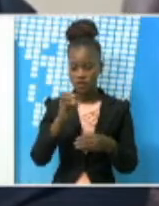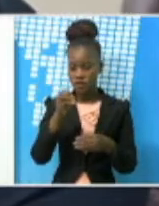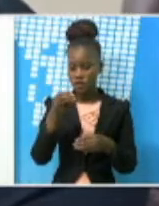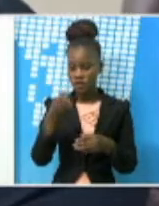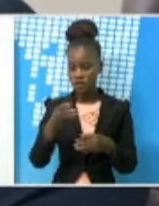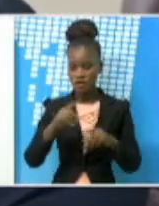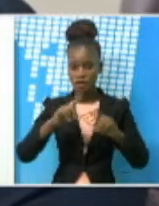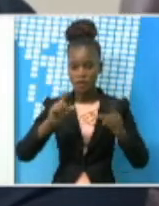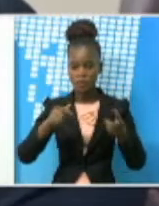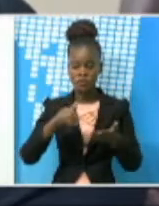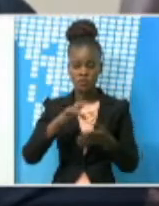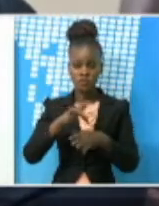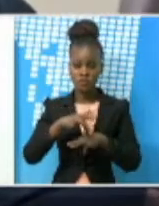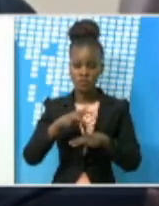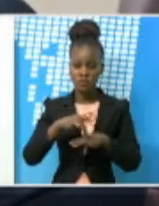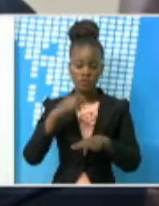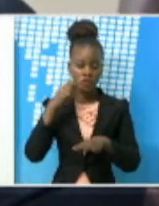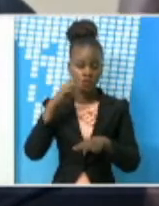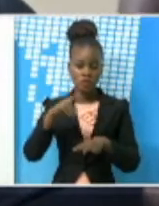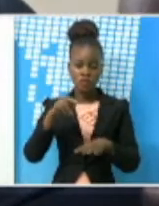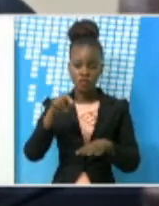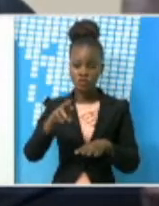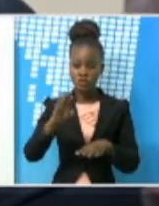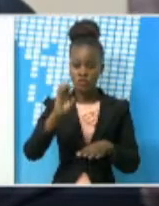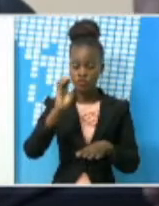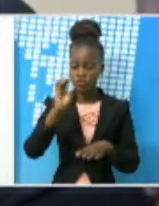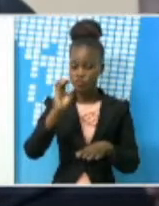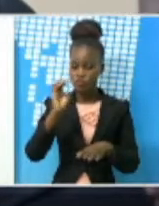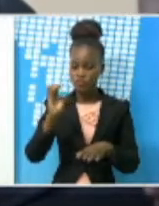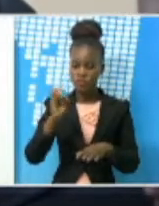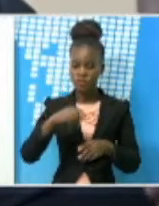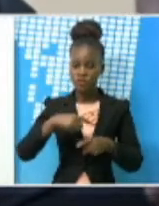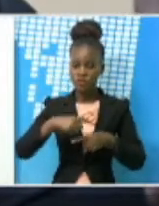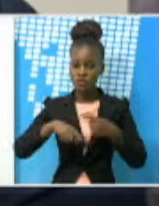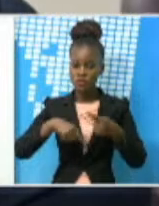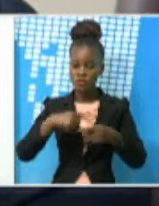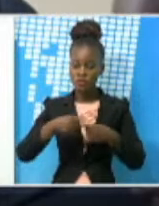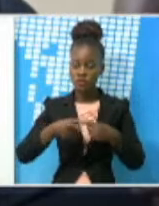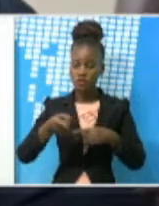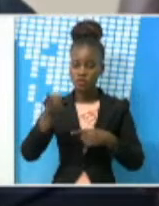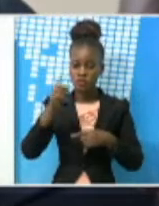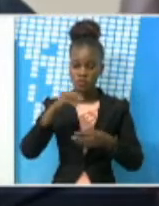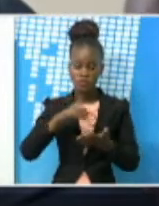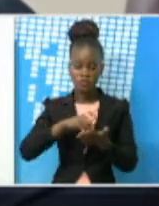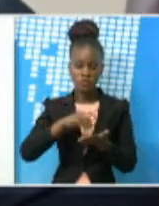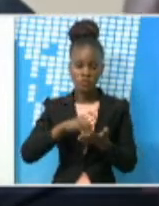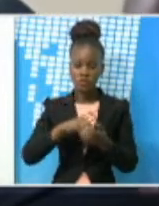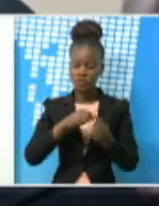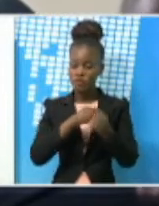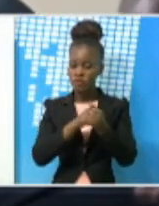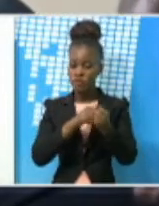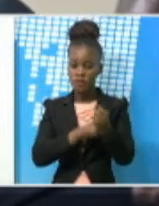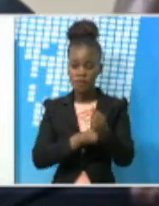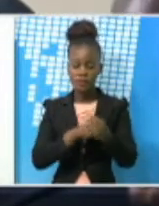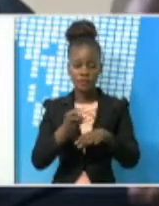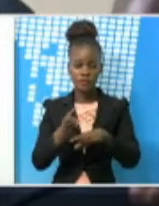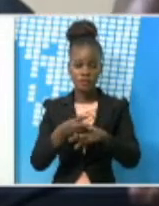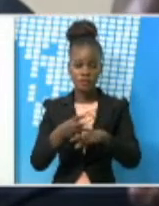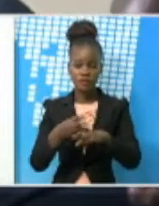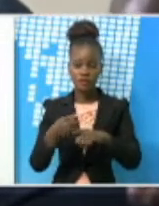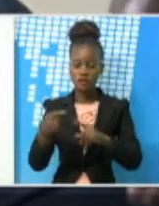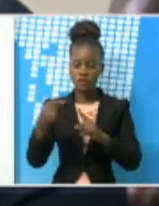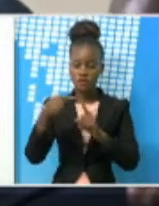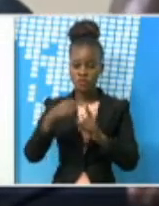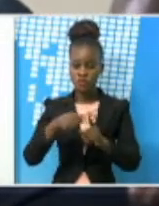biggest debtors of UCC. We continue to lobby, again with the support of the ministry, to compel